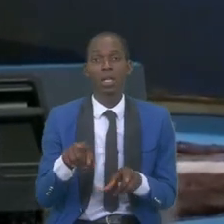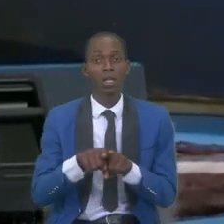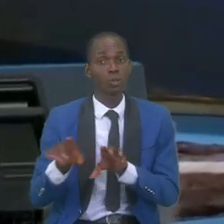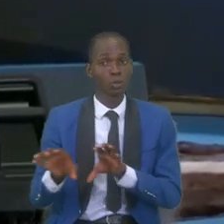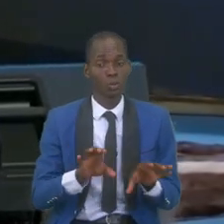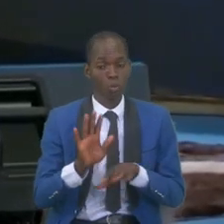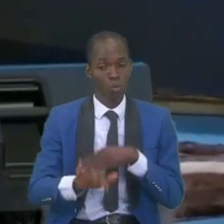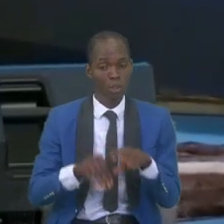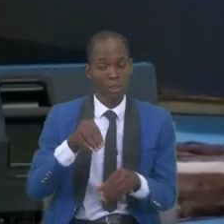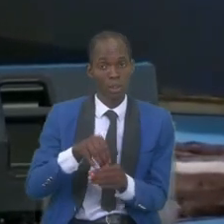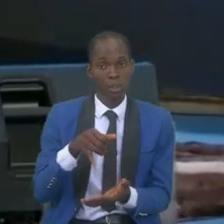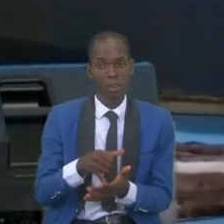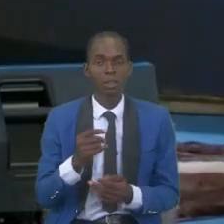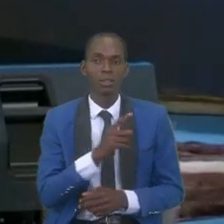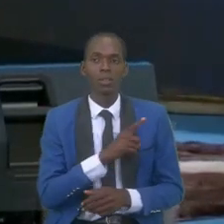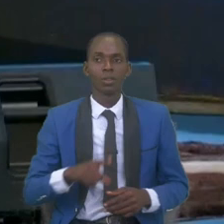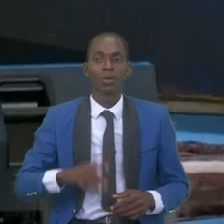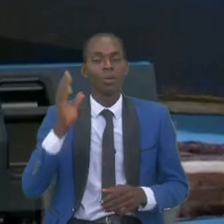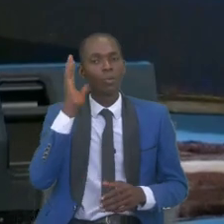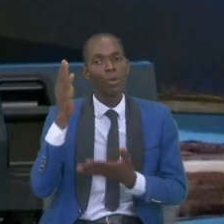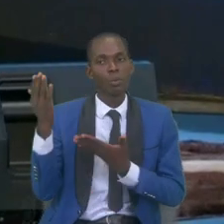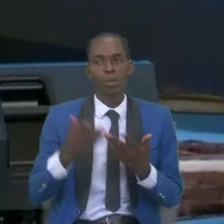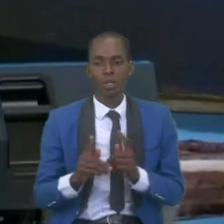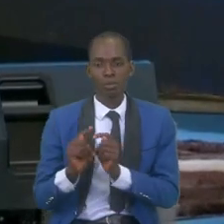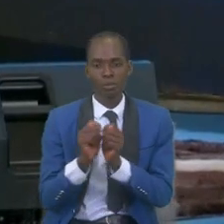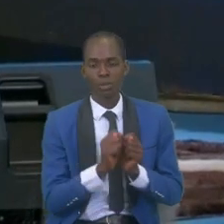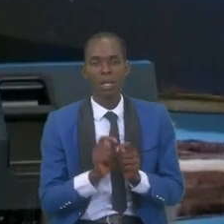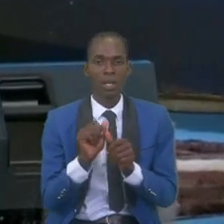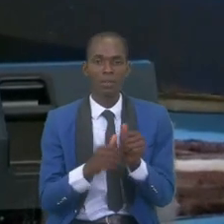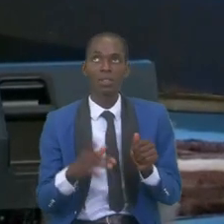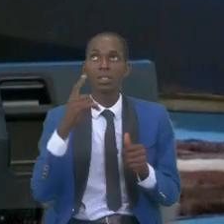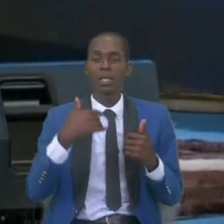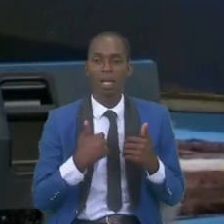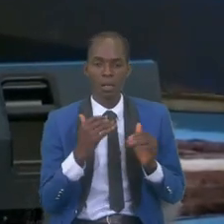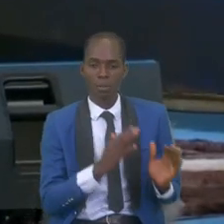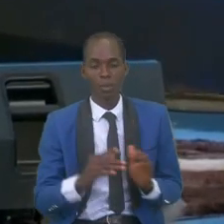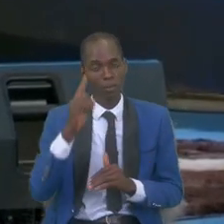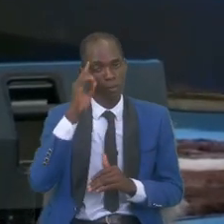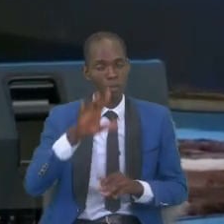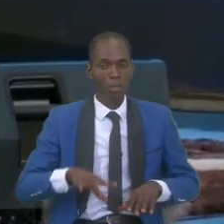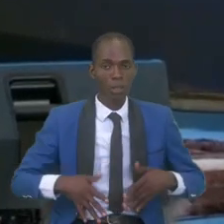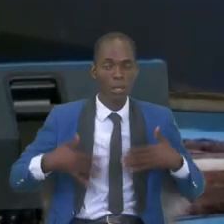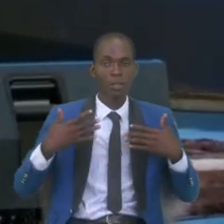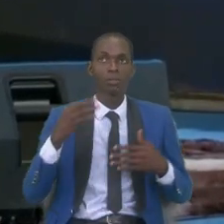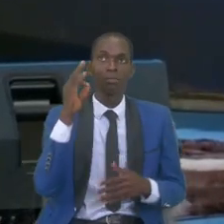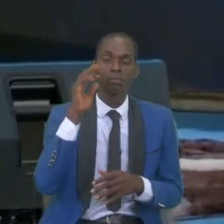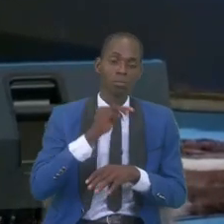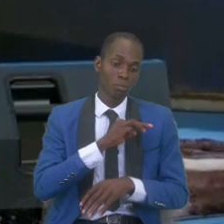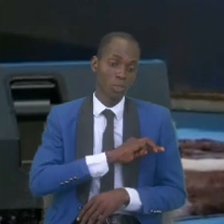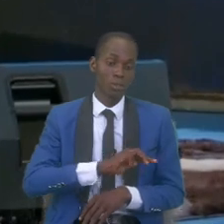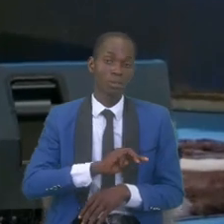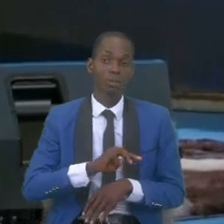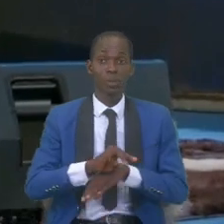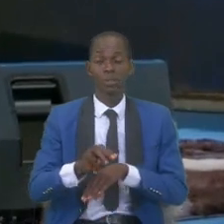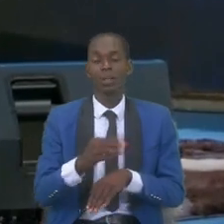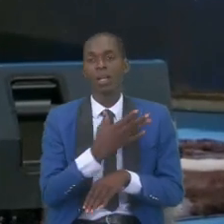Lord will bring together everything he has ordained for your life, for your ministry, for your profession, and the Lord will bless you and